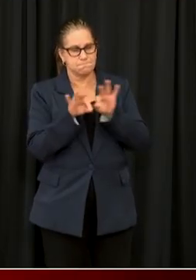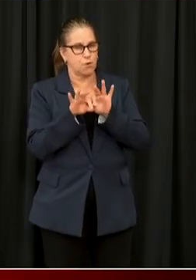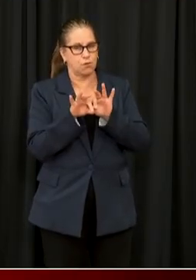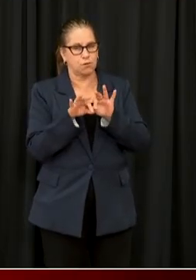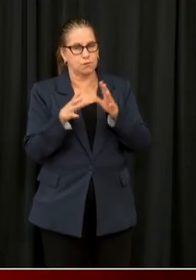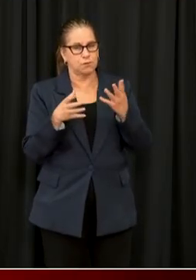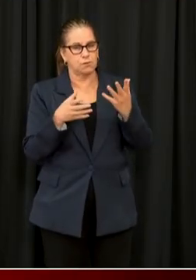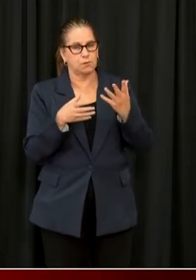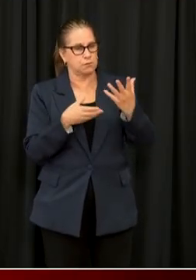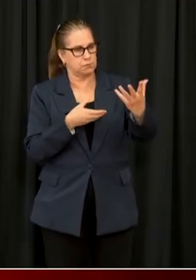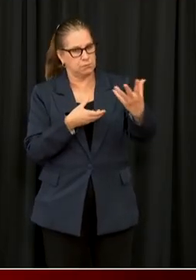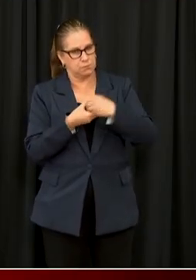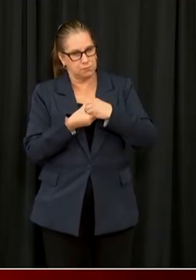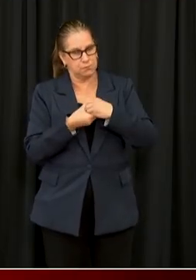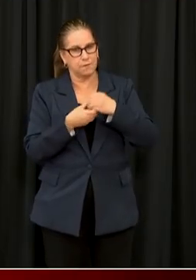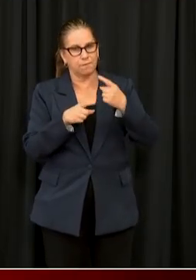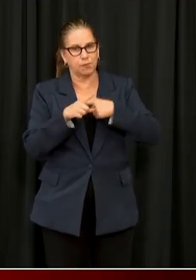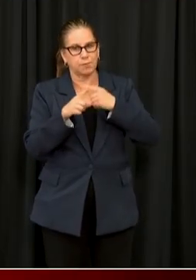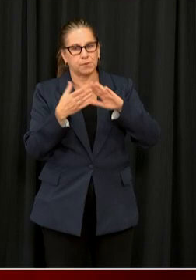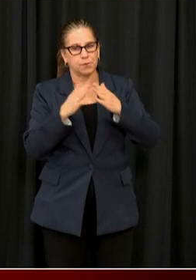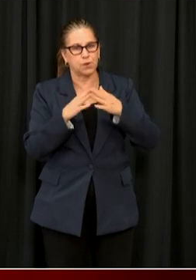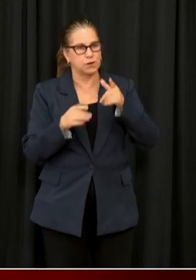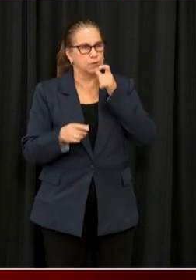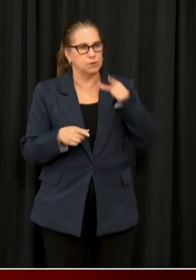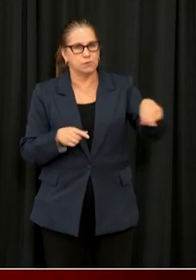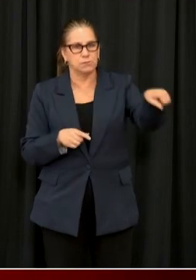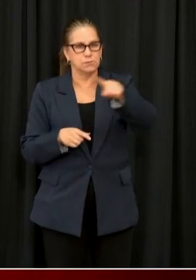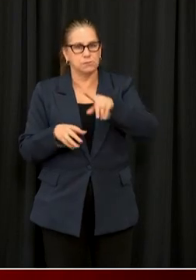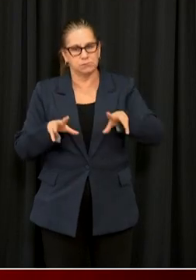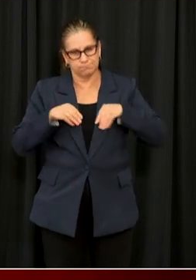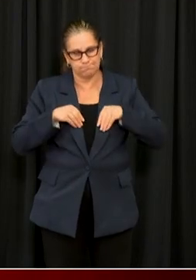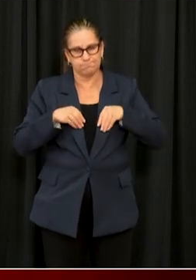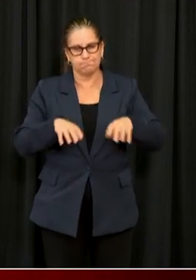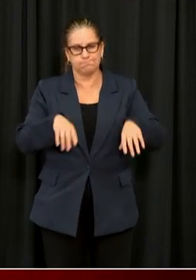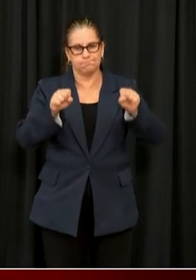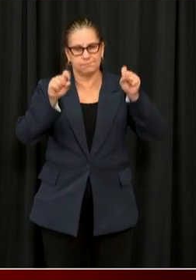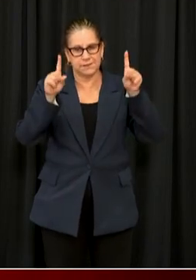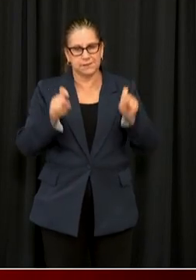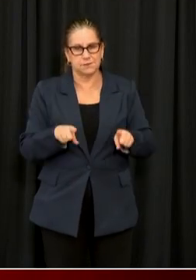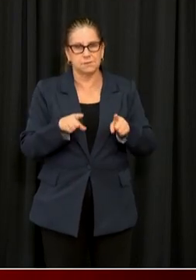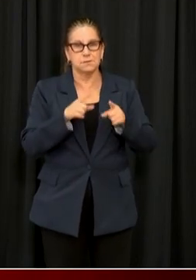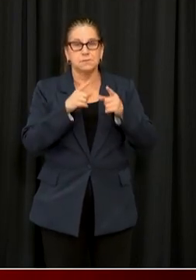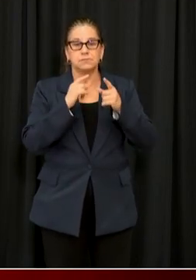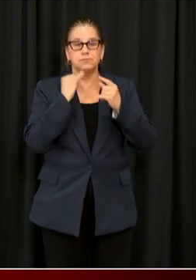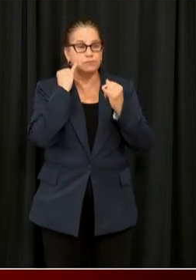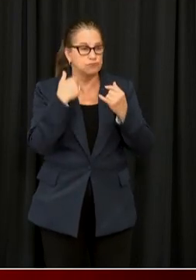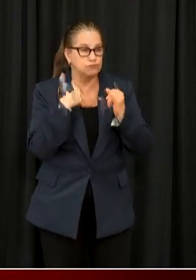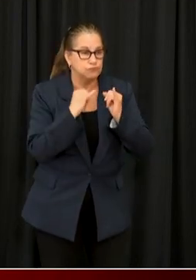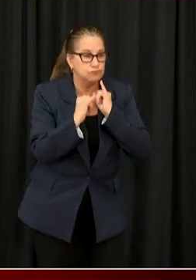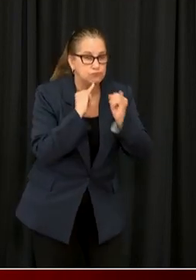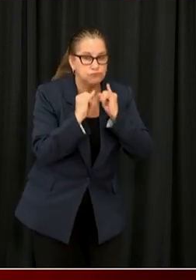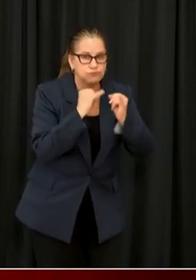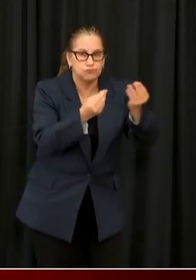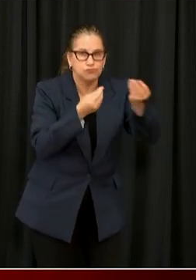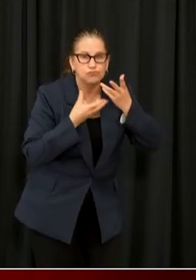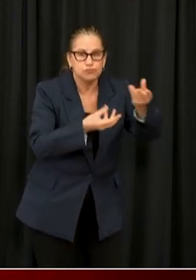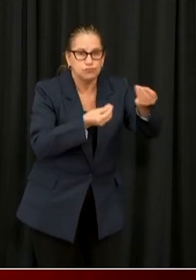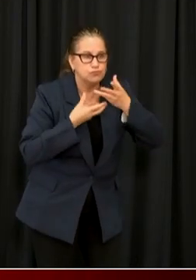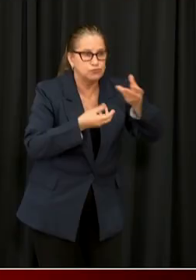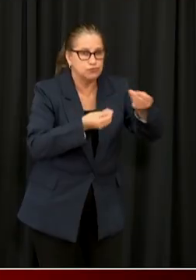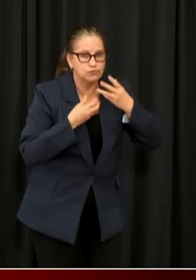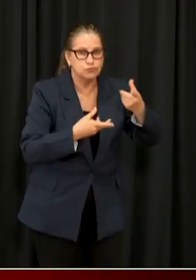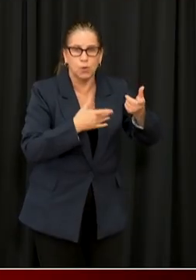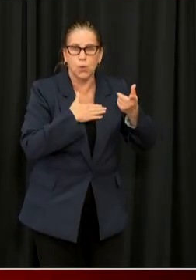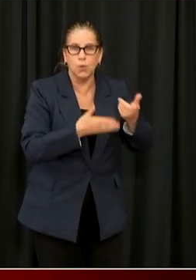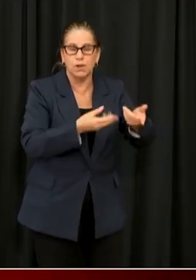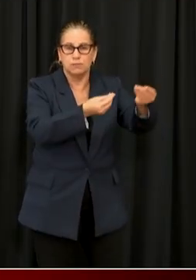positive. Those initial case investigations where people are giving us the information, where they're willing to recall